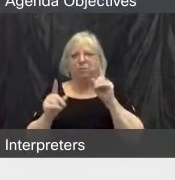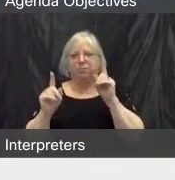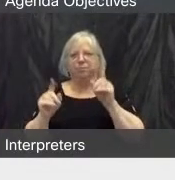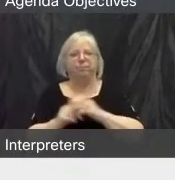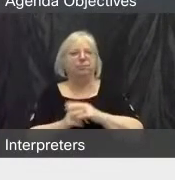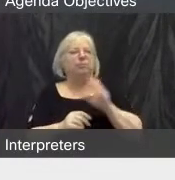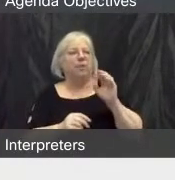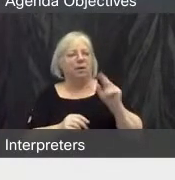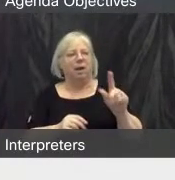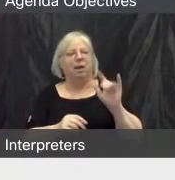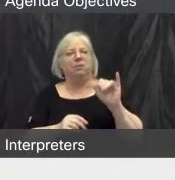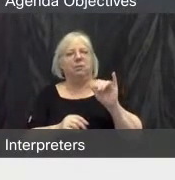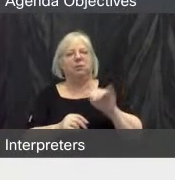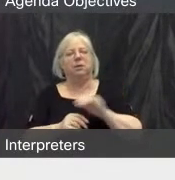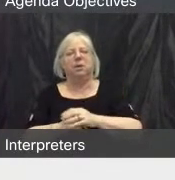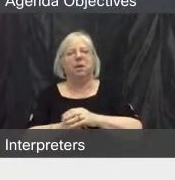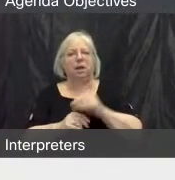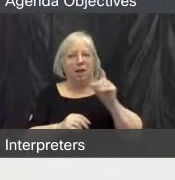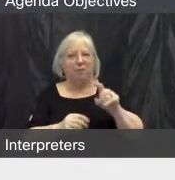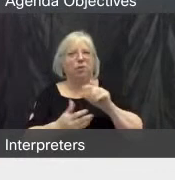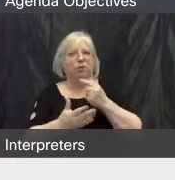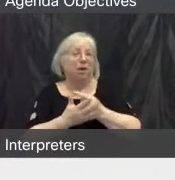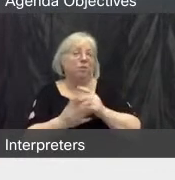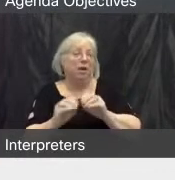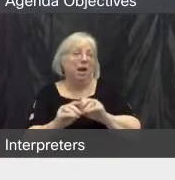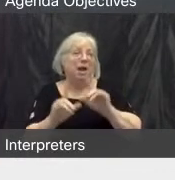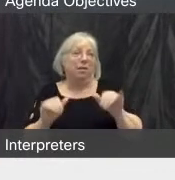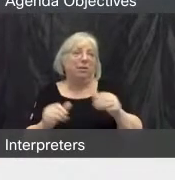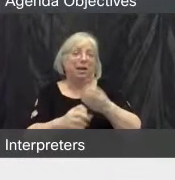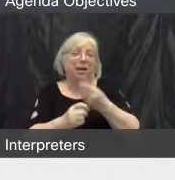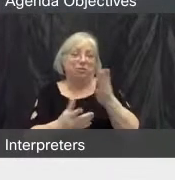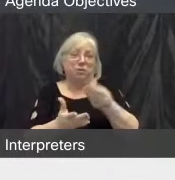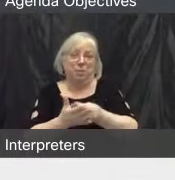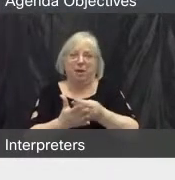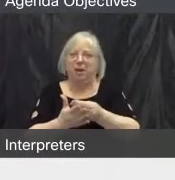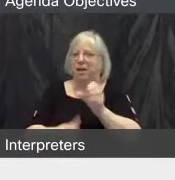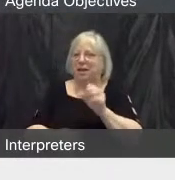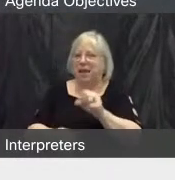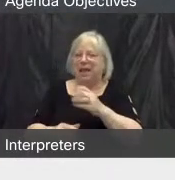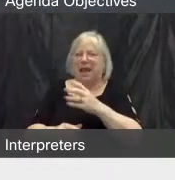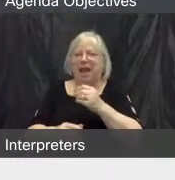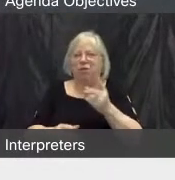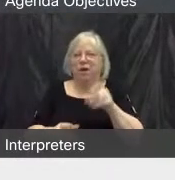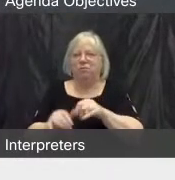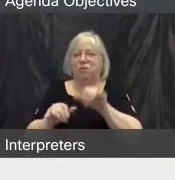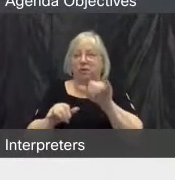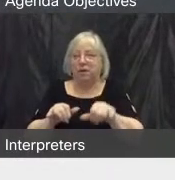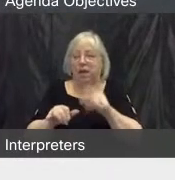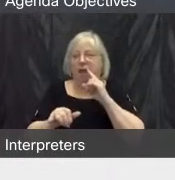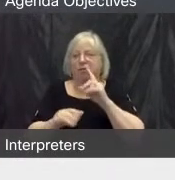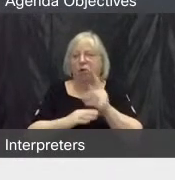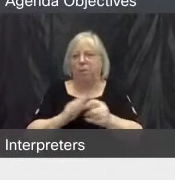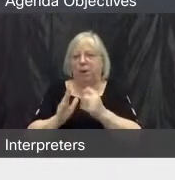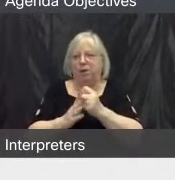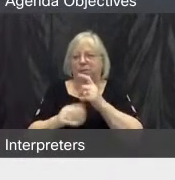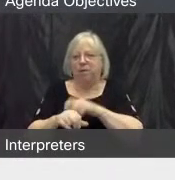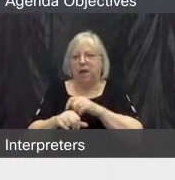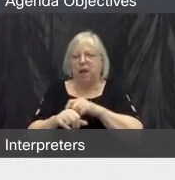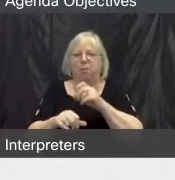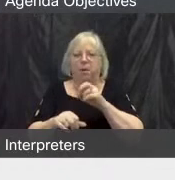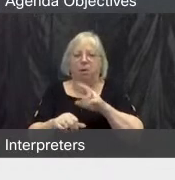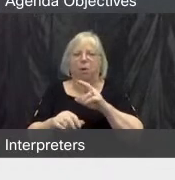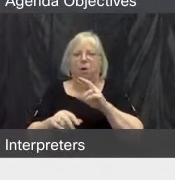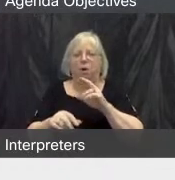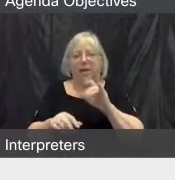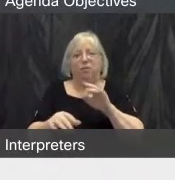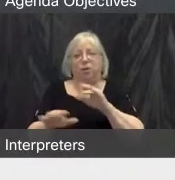okay. You have to graduate, obviously, to get that money. Yes, and then you have to stay for a certain amount of time, or when you leave, a certain portion